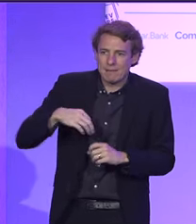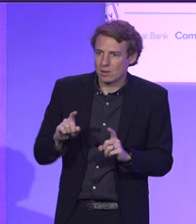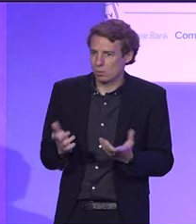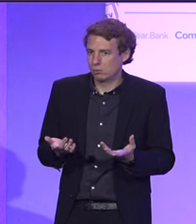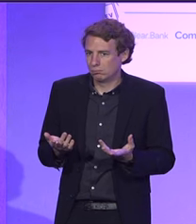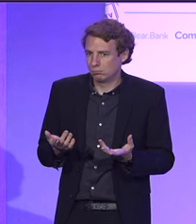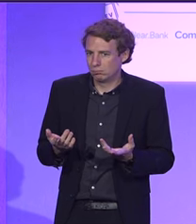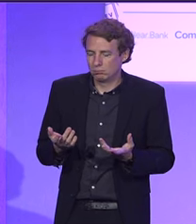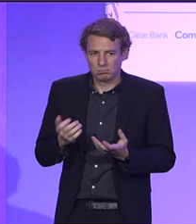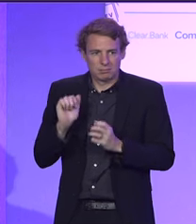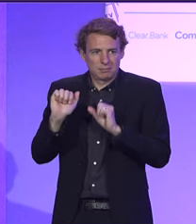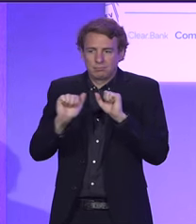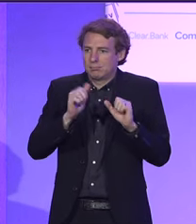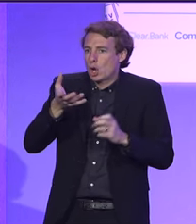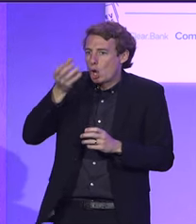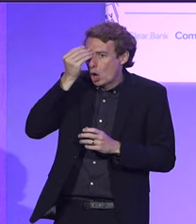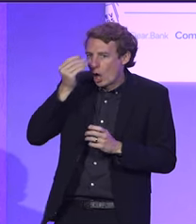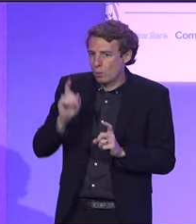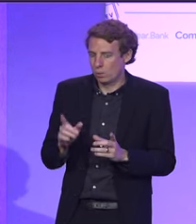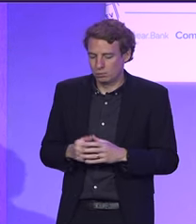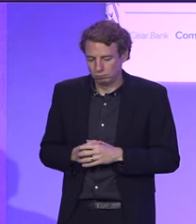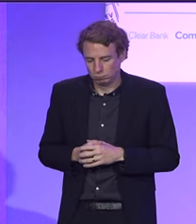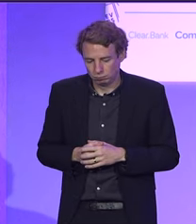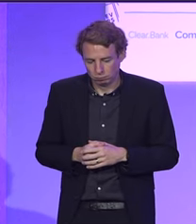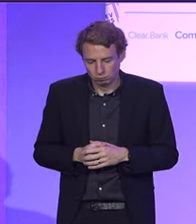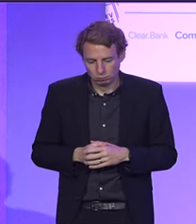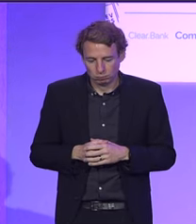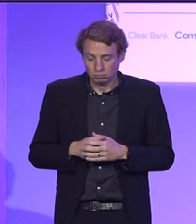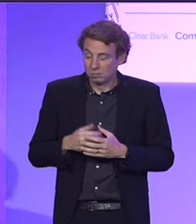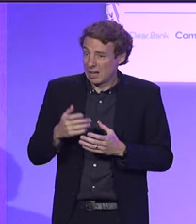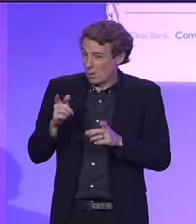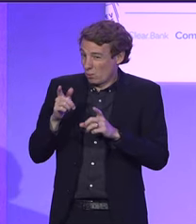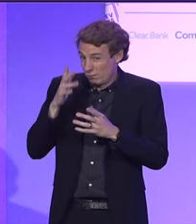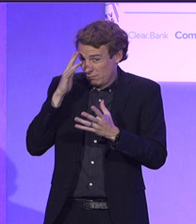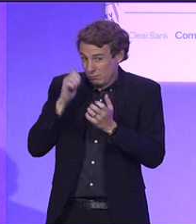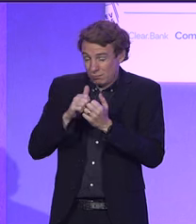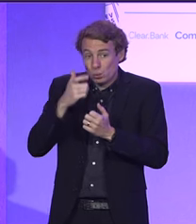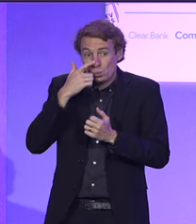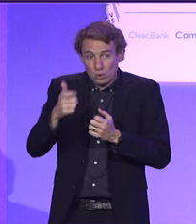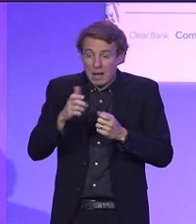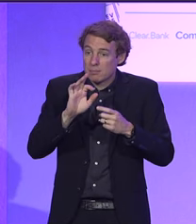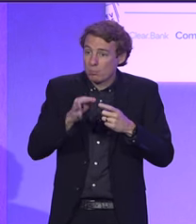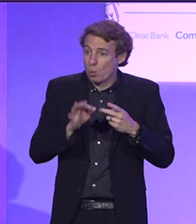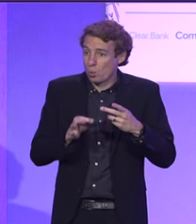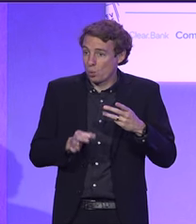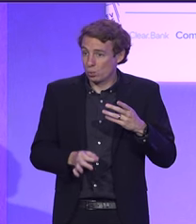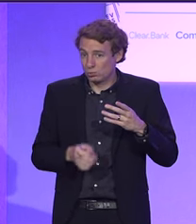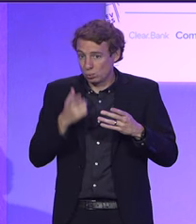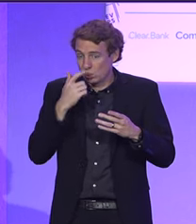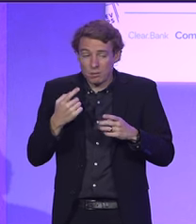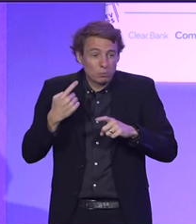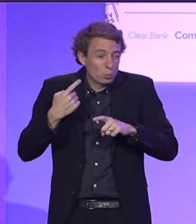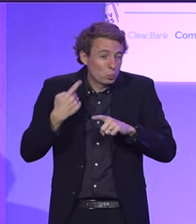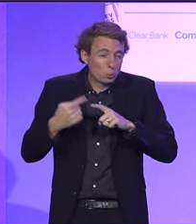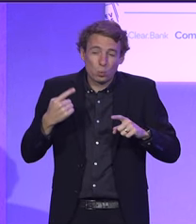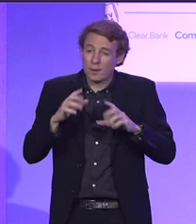to your talk, what will I learn? And again, don't forget, you can use bullet points, so you can do a very quick overview, and these are the things I'm